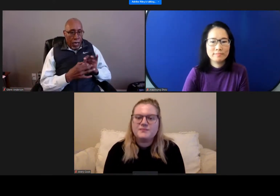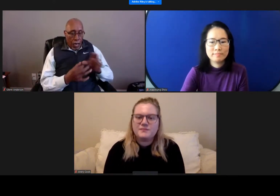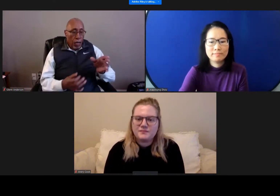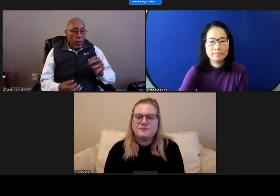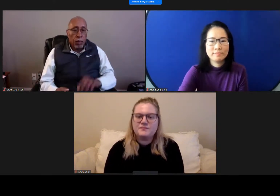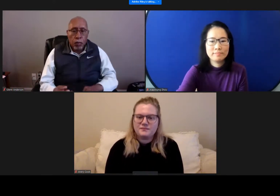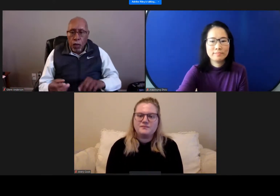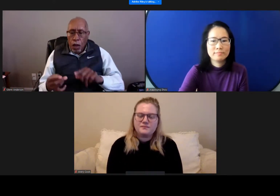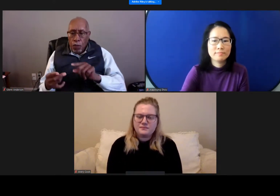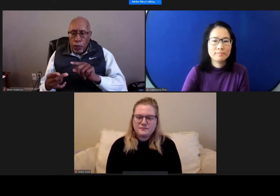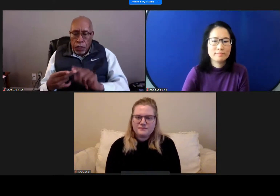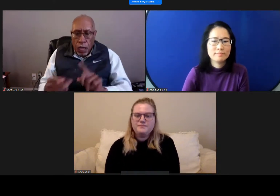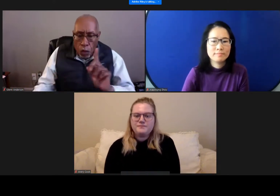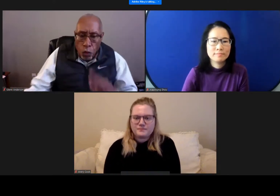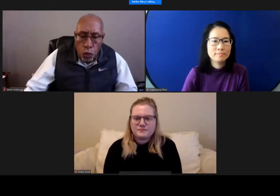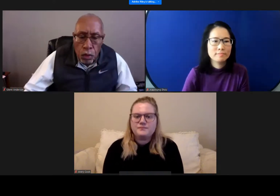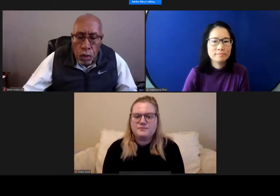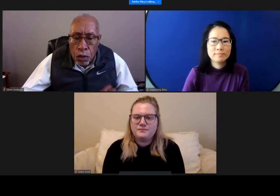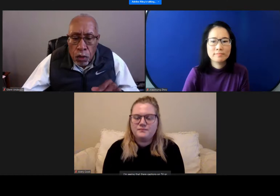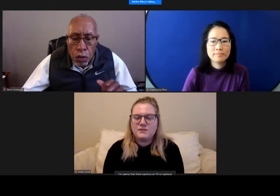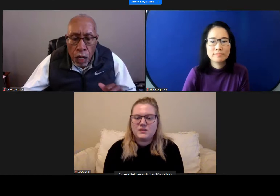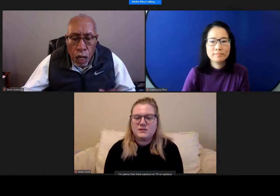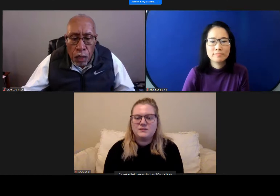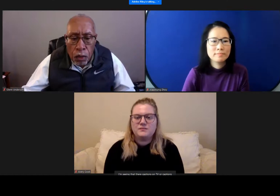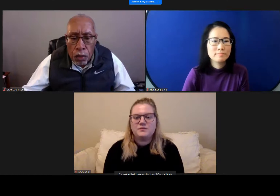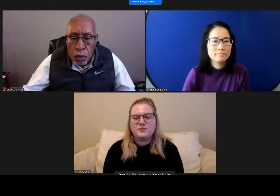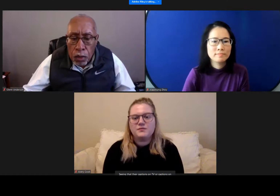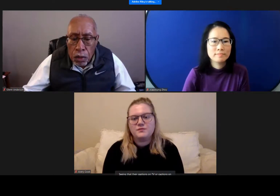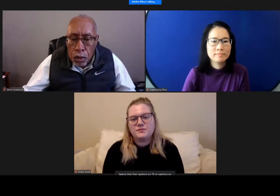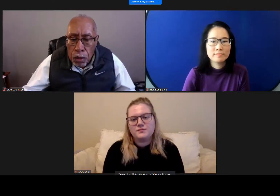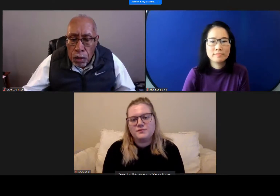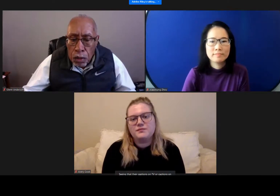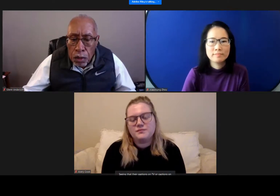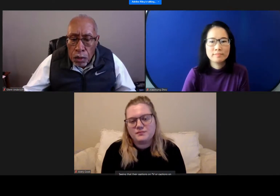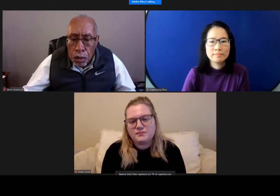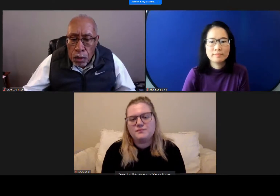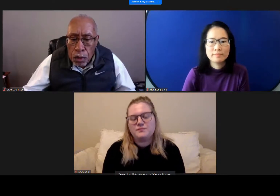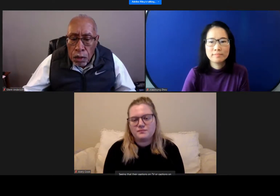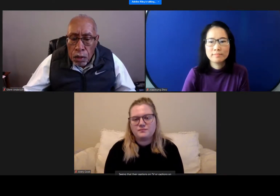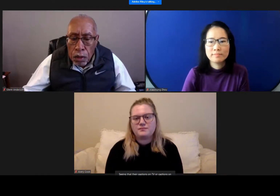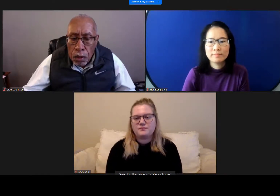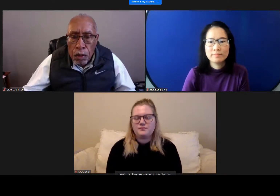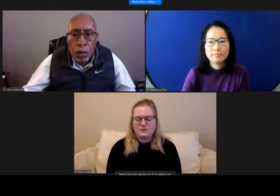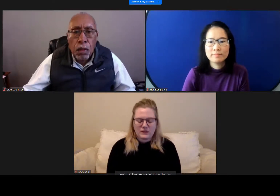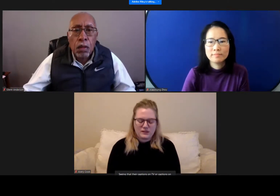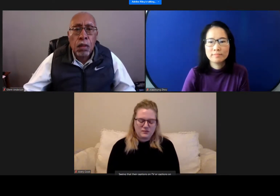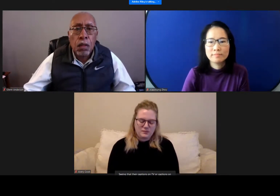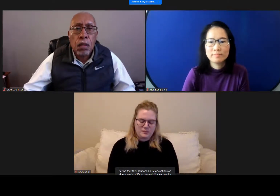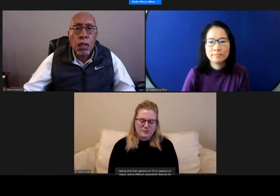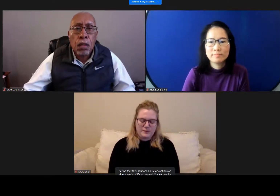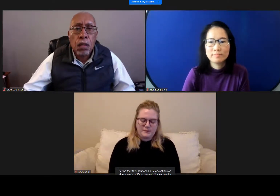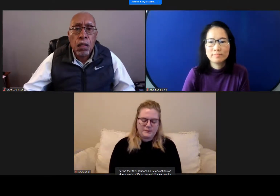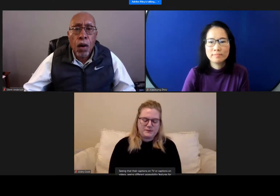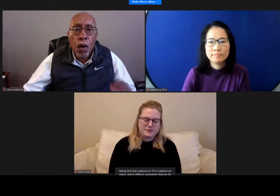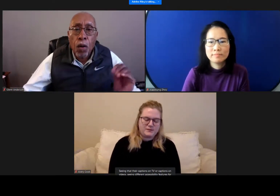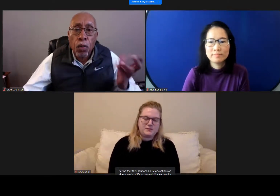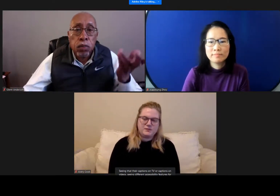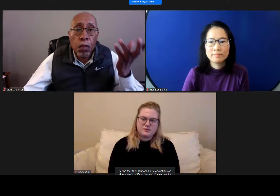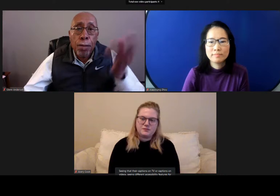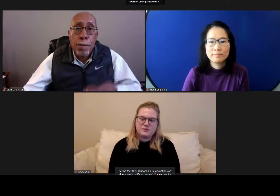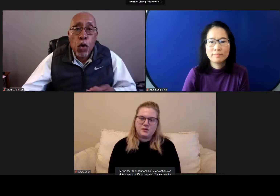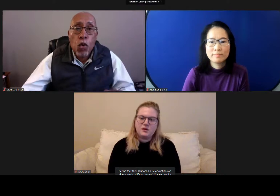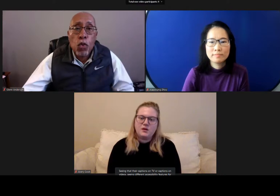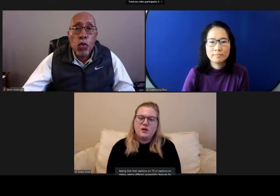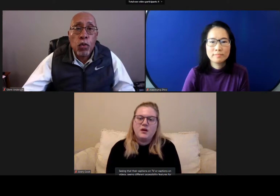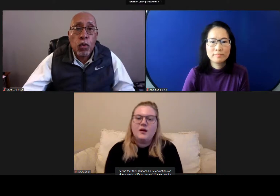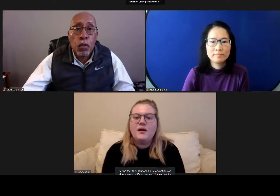Seeing that there are captions on TV or captions on videos, seeing different accessibility features for deaf people can make people curious.